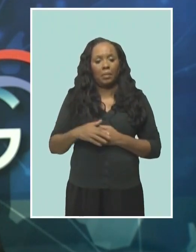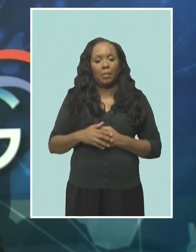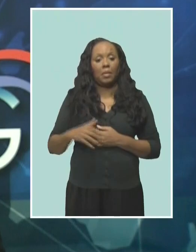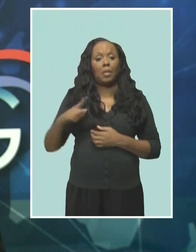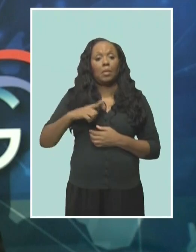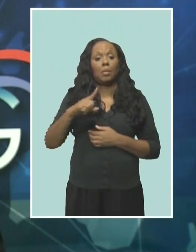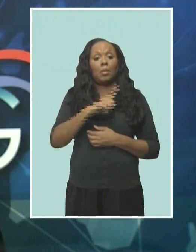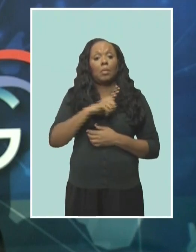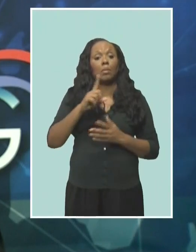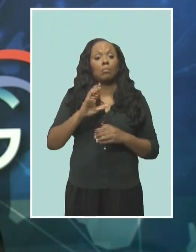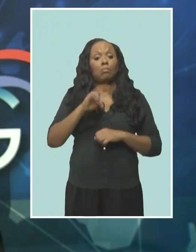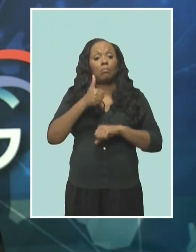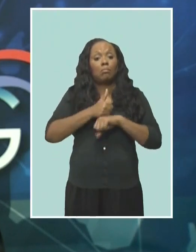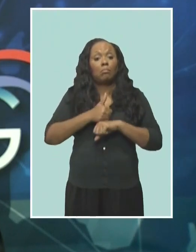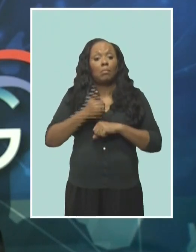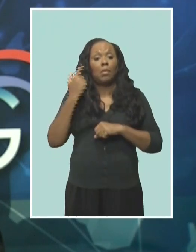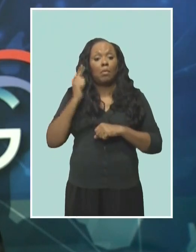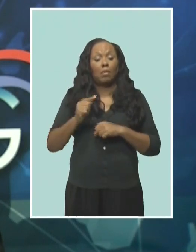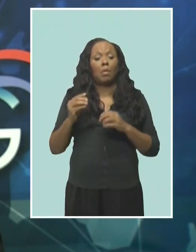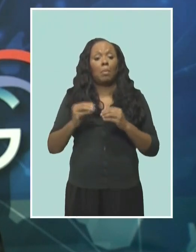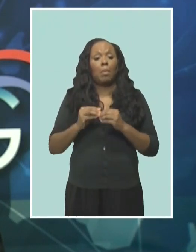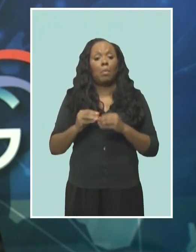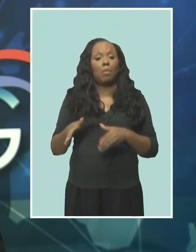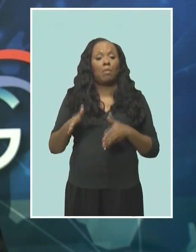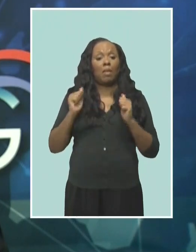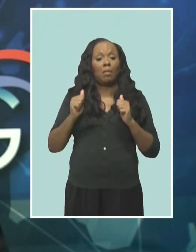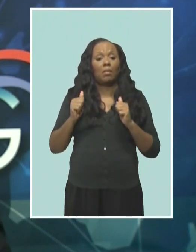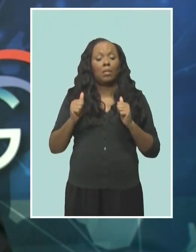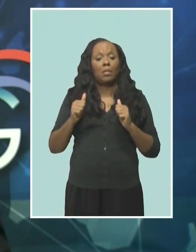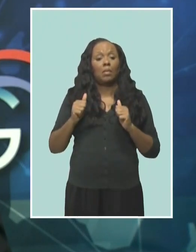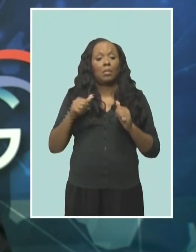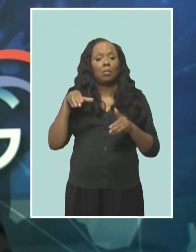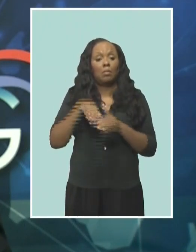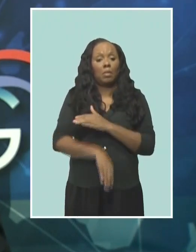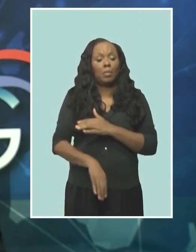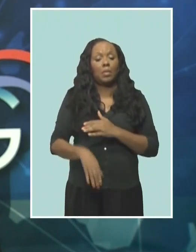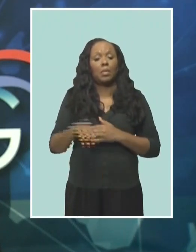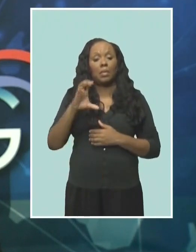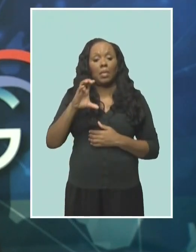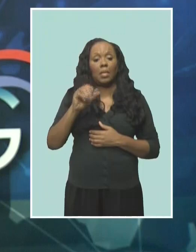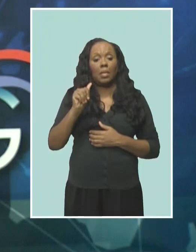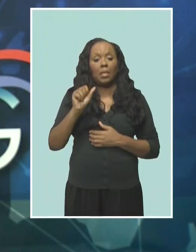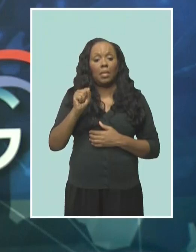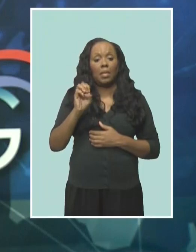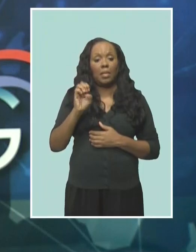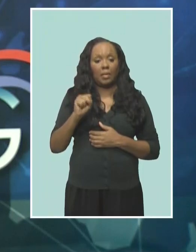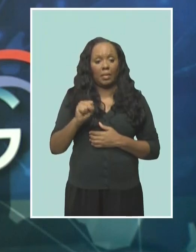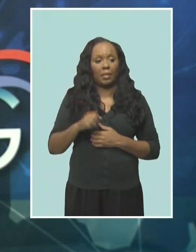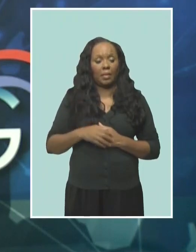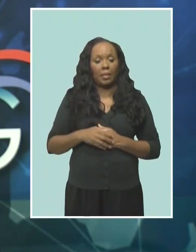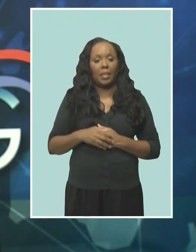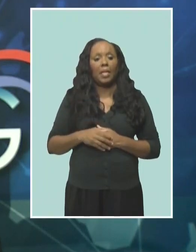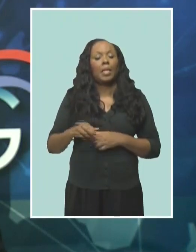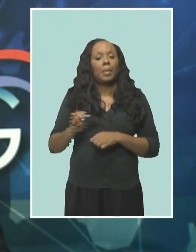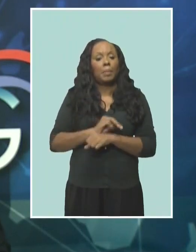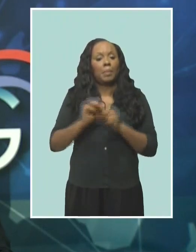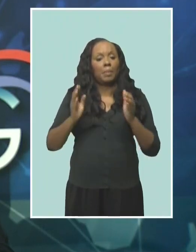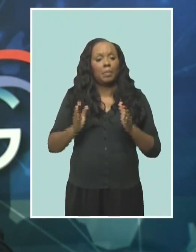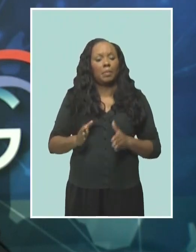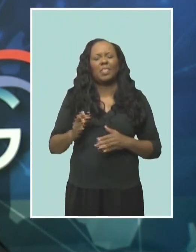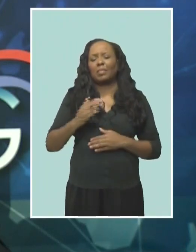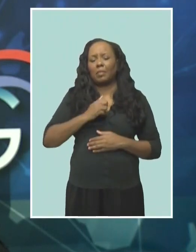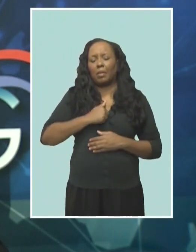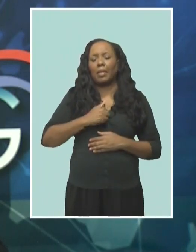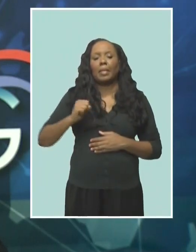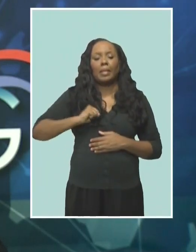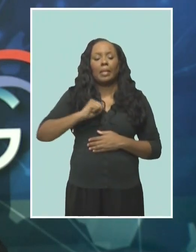at which criminal cases move through the justice system. Minister in the Ministry of Economic Affairs and Investment, Senator Chad Blackman, in